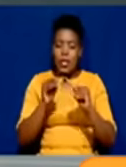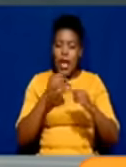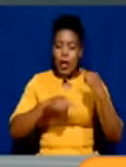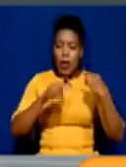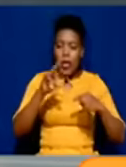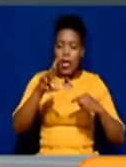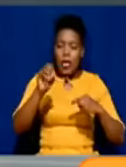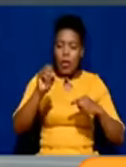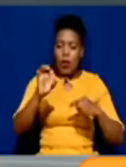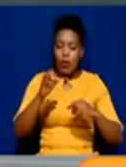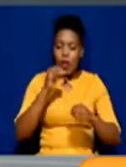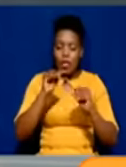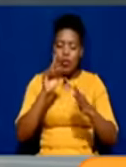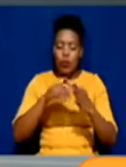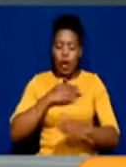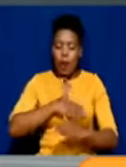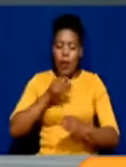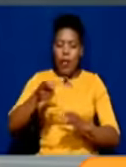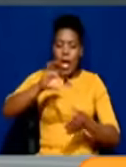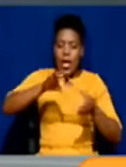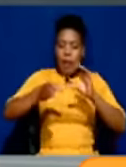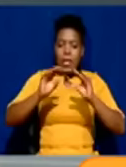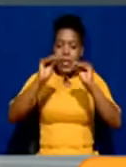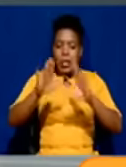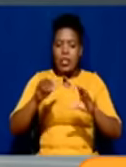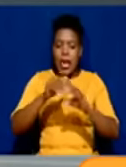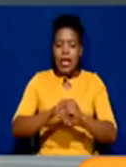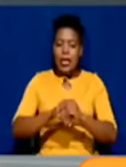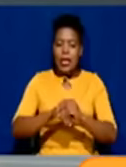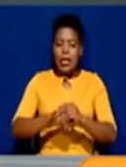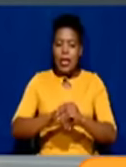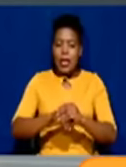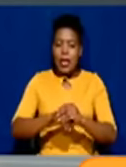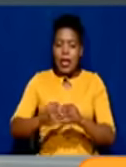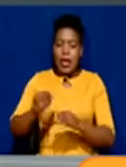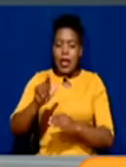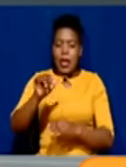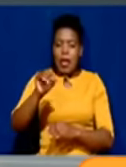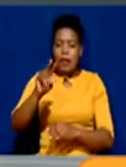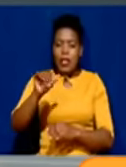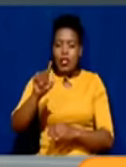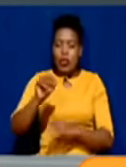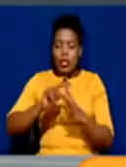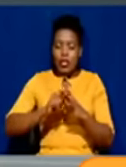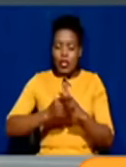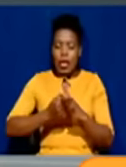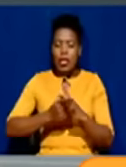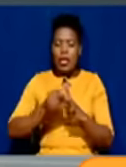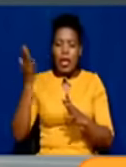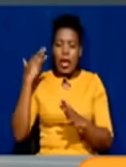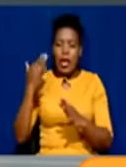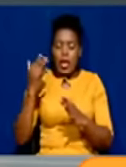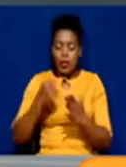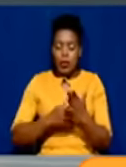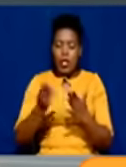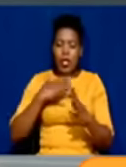Tata Wekesa, a biology and chemistry teacher at St. Austin's Academy in Lavington, started her quest on Tuesday this week with the goal of